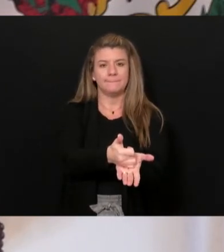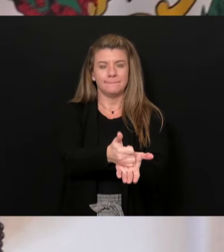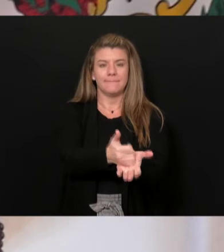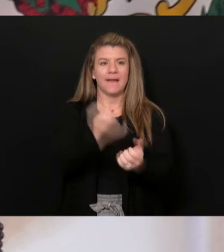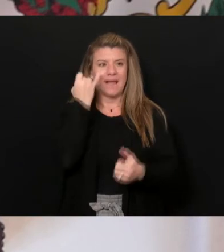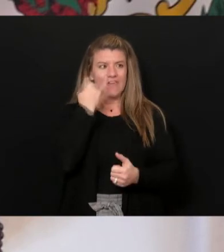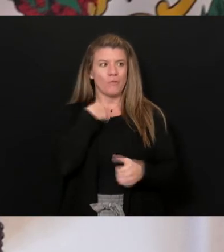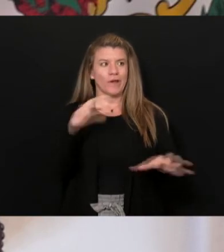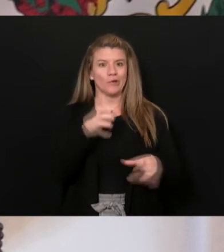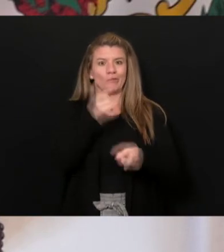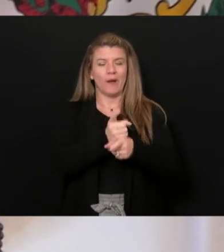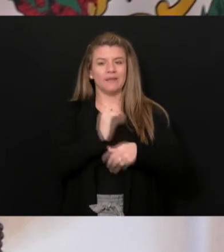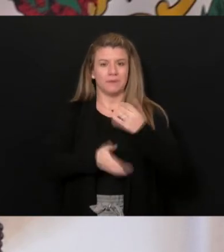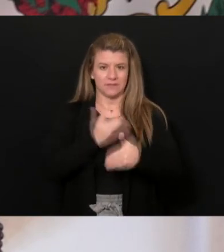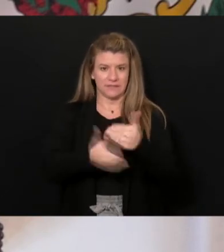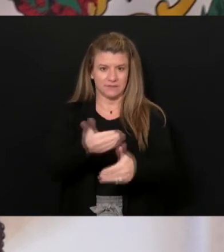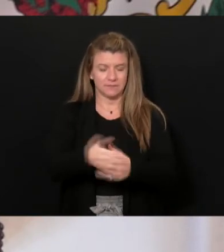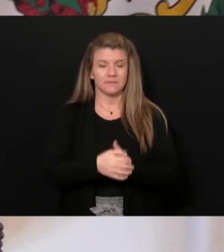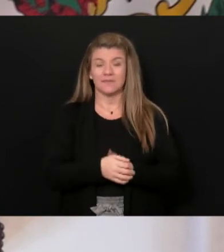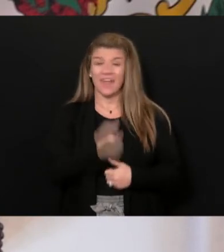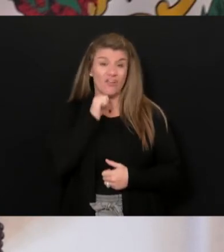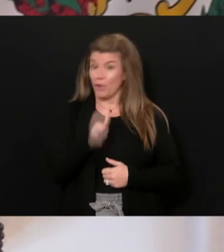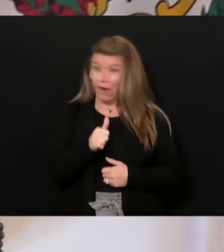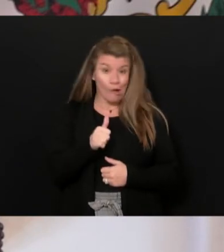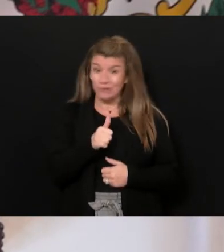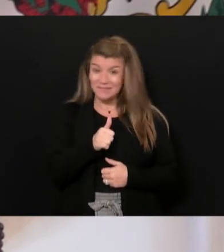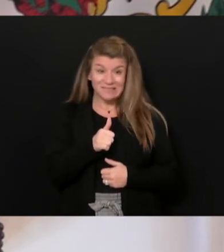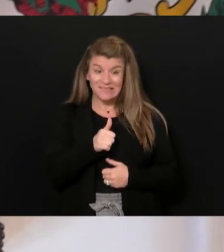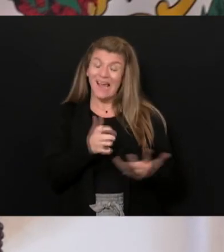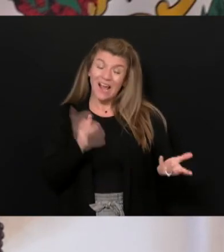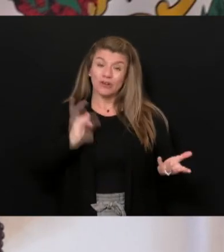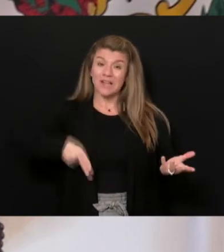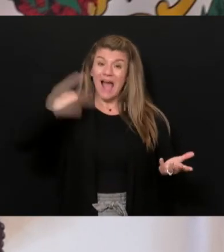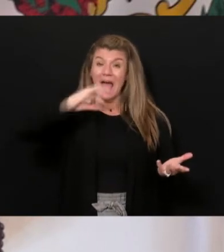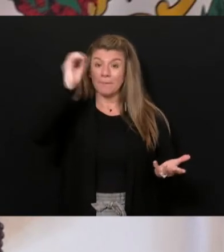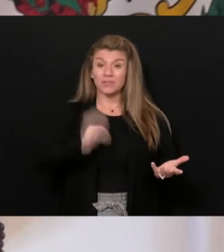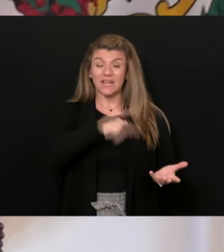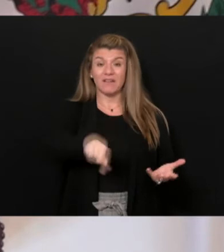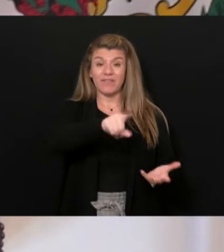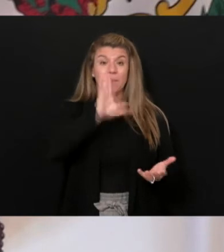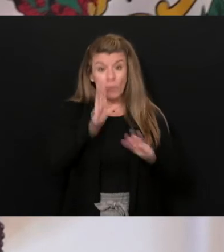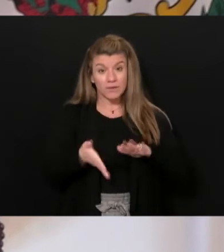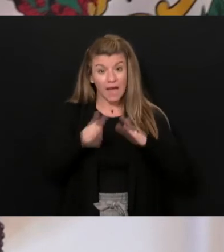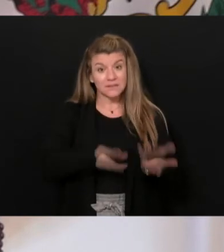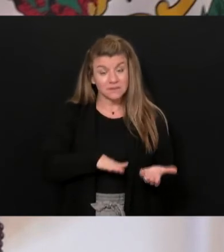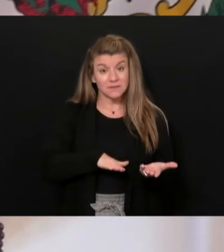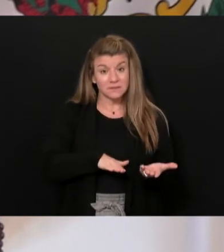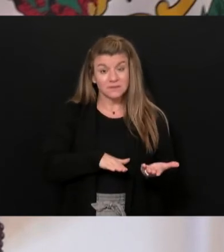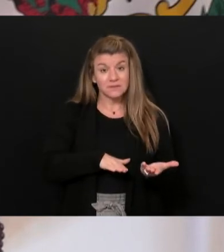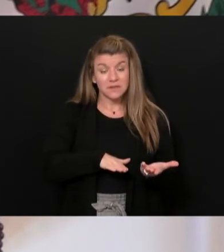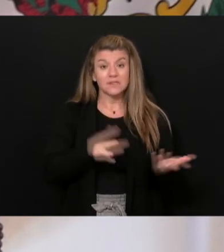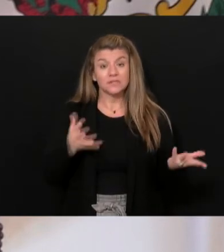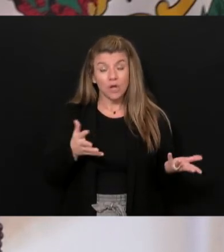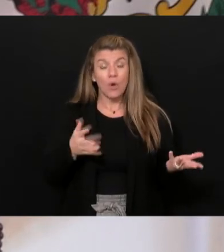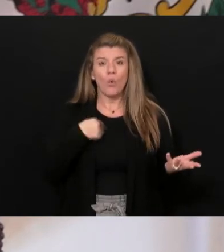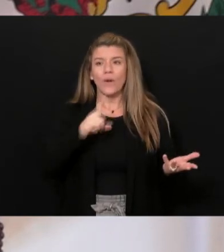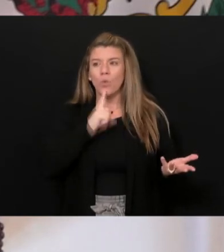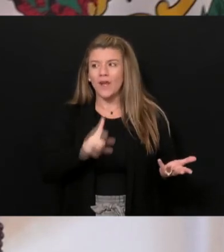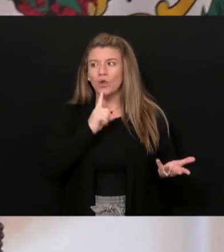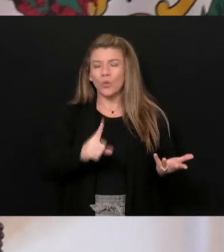move really, really quickly. If we don't, there's a high percentage of them that are going to die. And so we